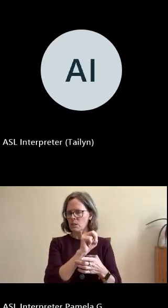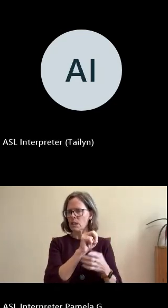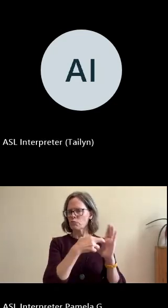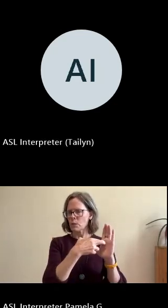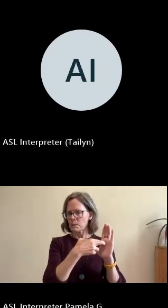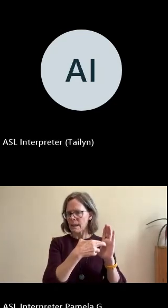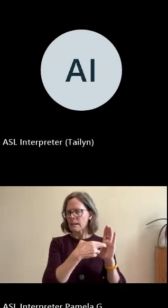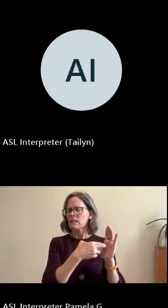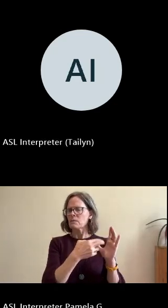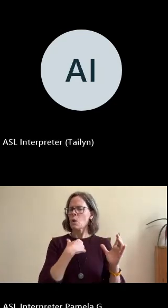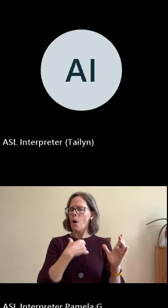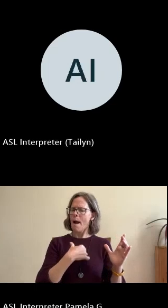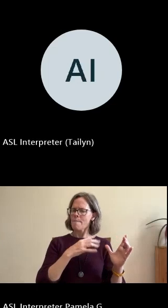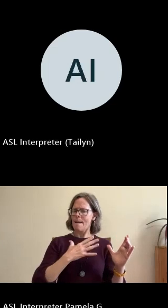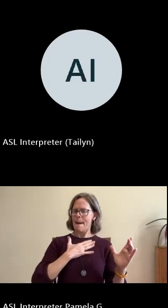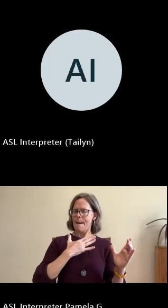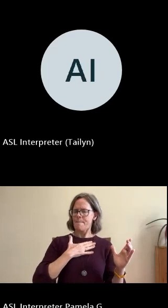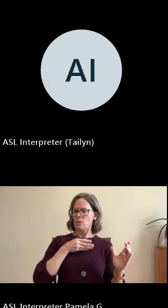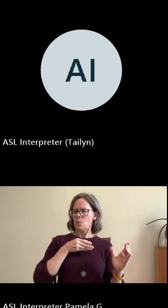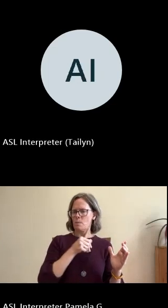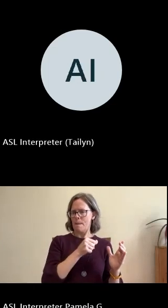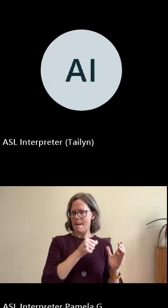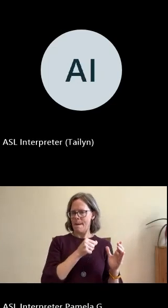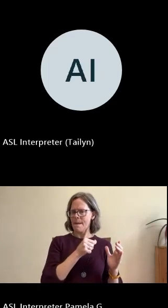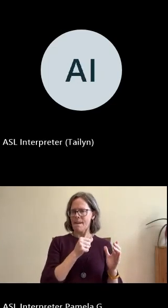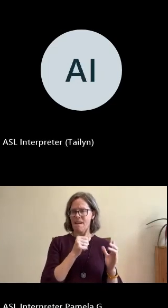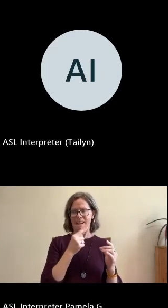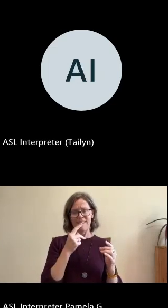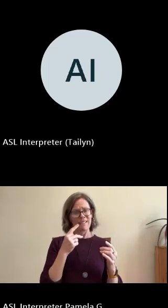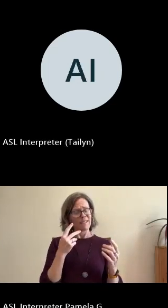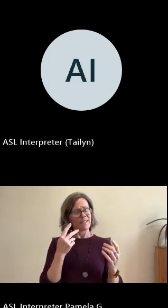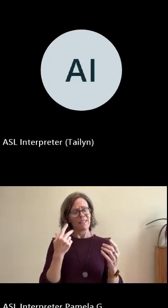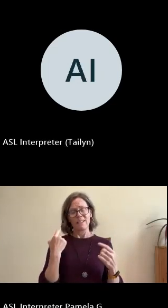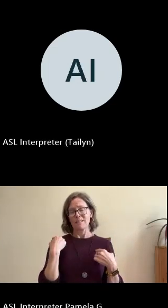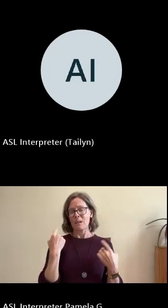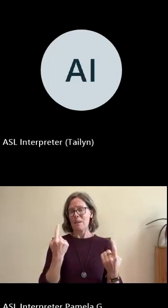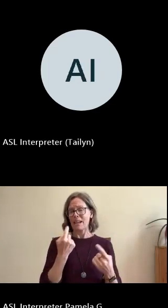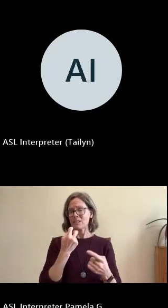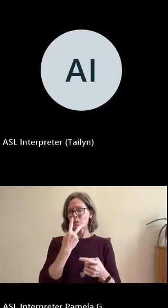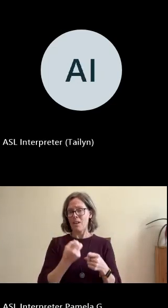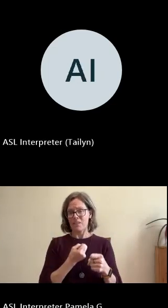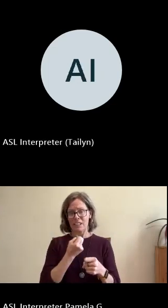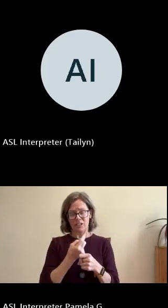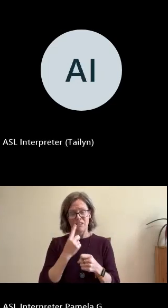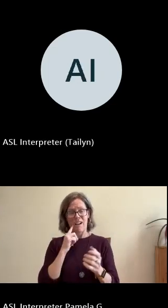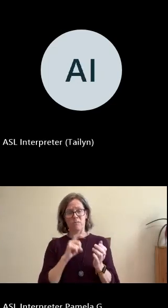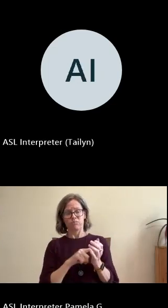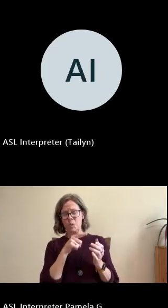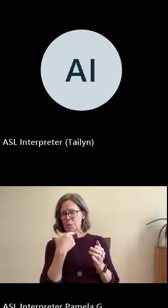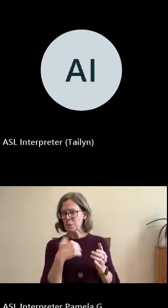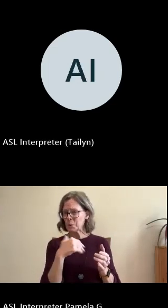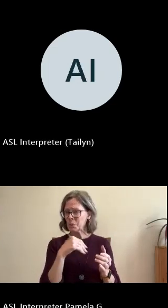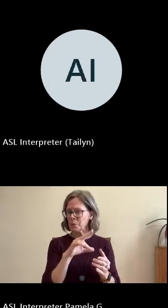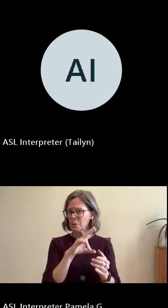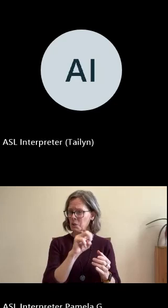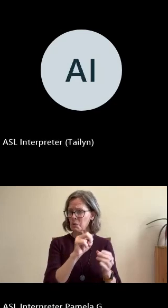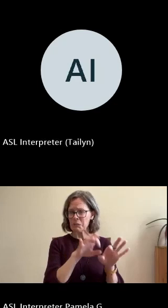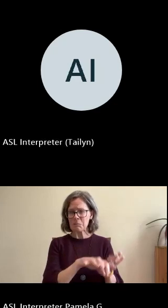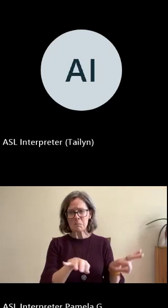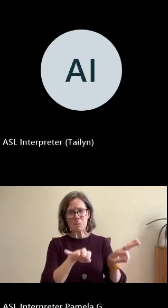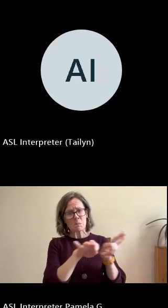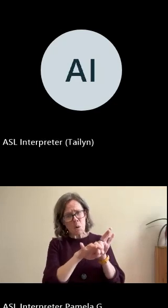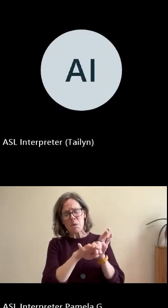12 years how much our union matters. And if I didn't put money towards it, I would be going against my